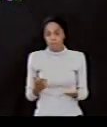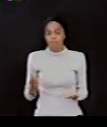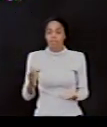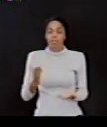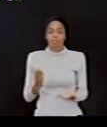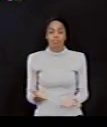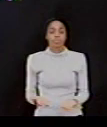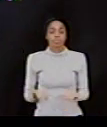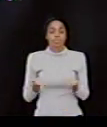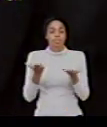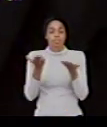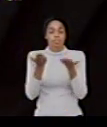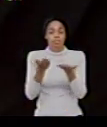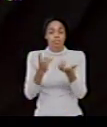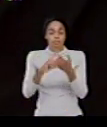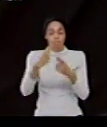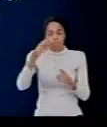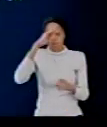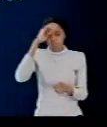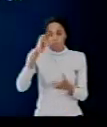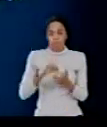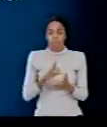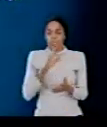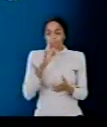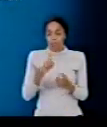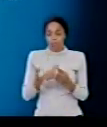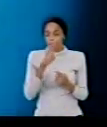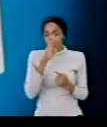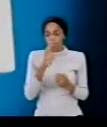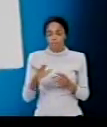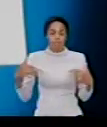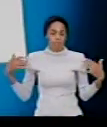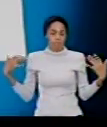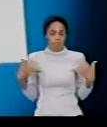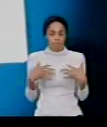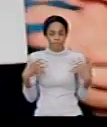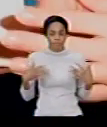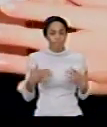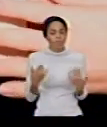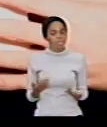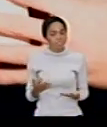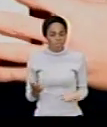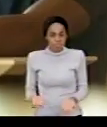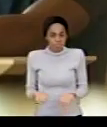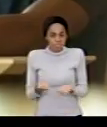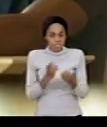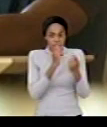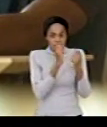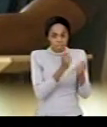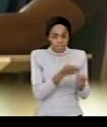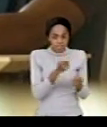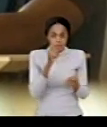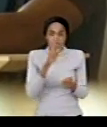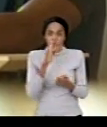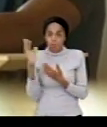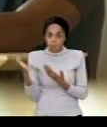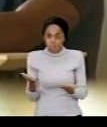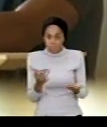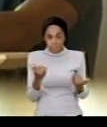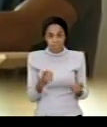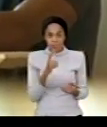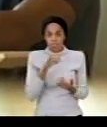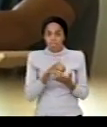him that ought to be feared. Bring presents. The present you are bringing now is this soul. You have